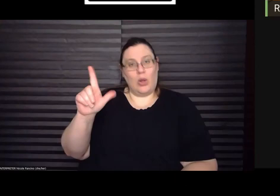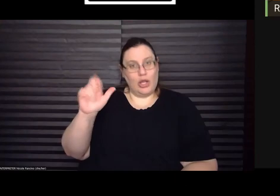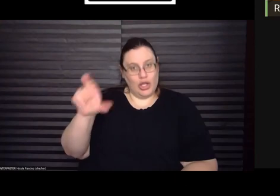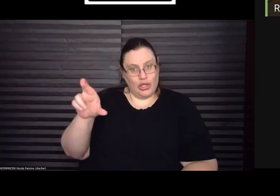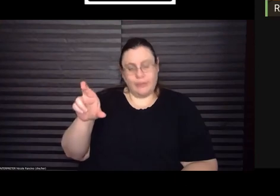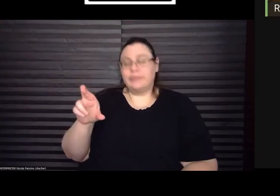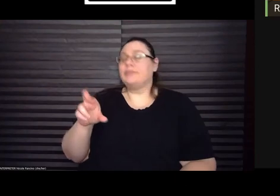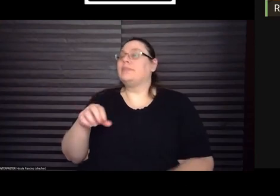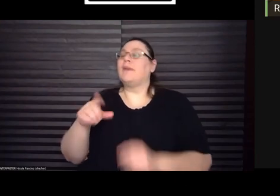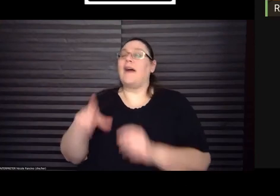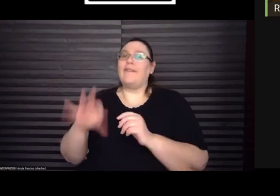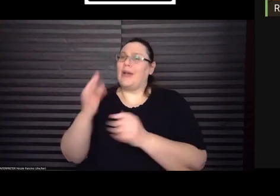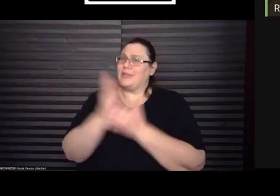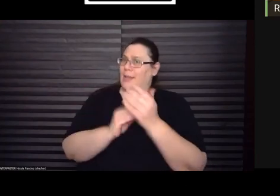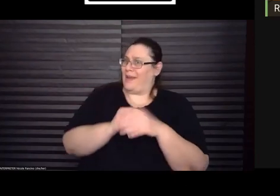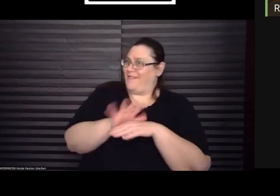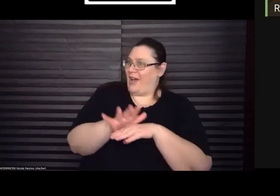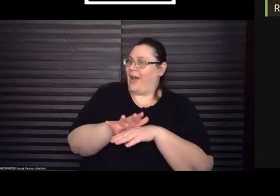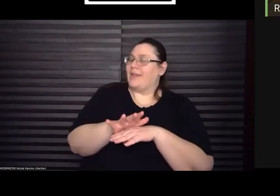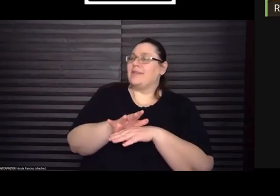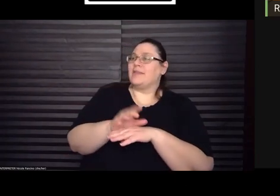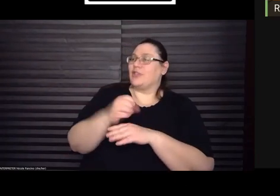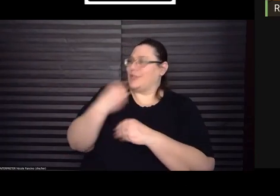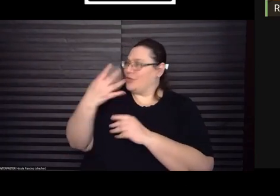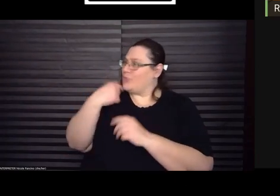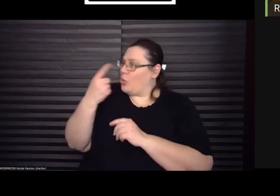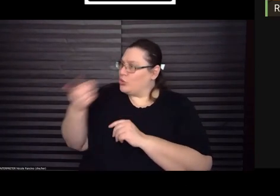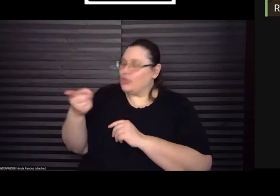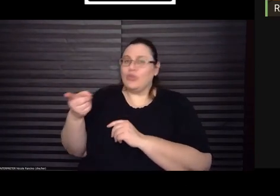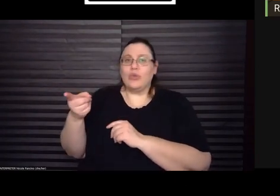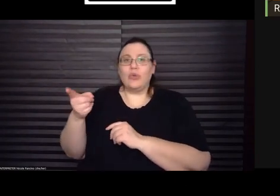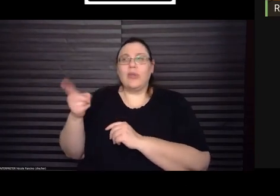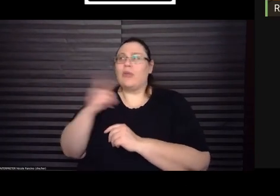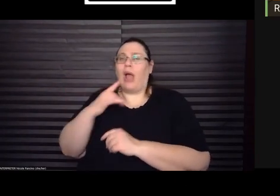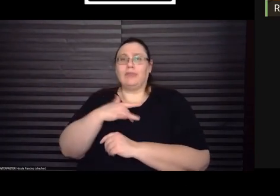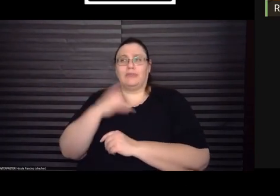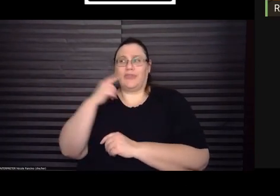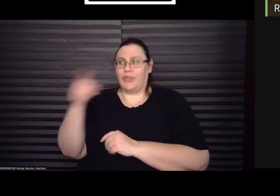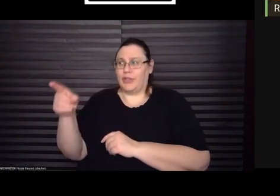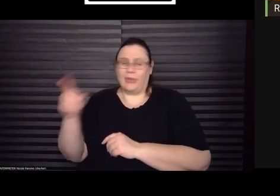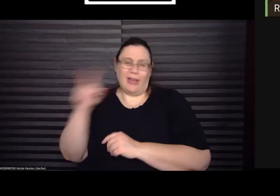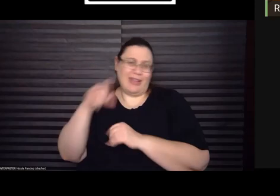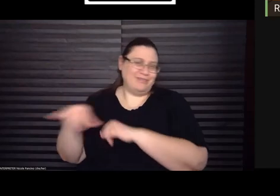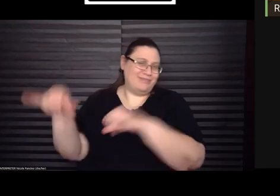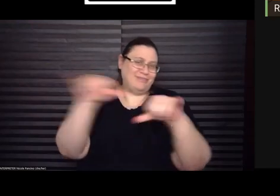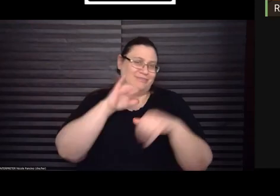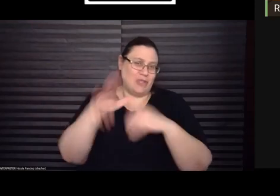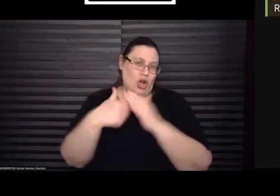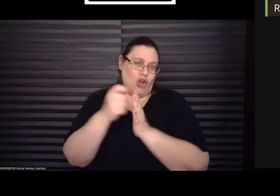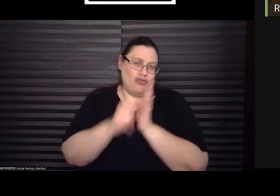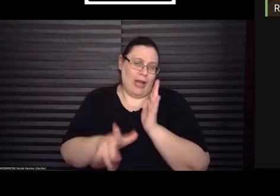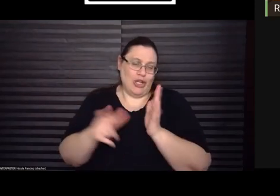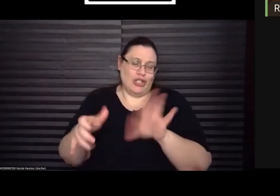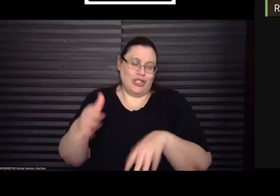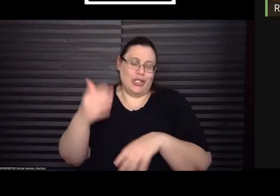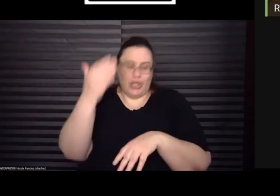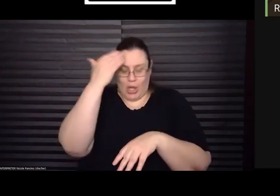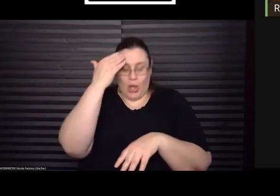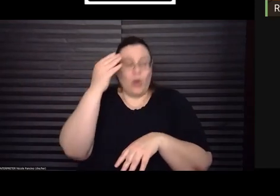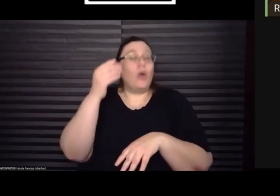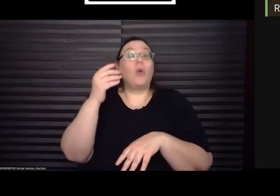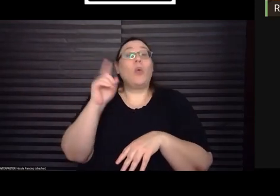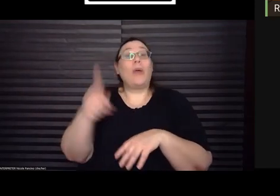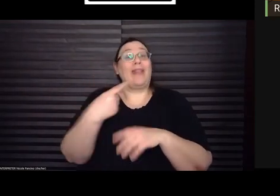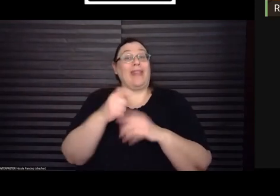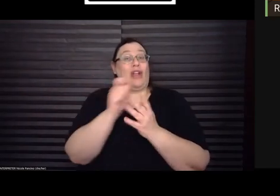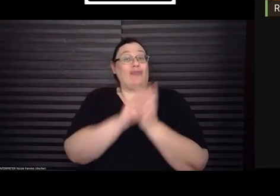found a piece of advice that she had given you that meant something to you that was, I think all writers should have in a visible spot